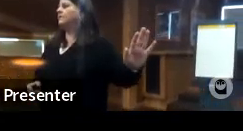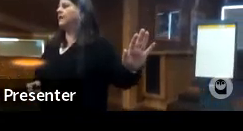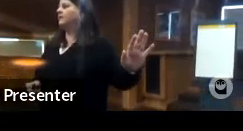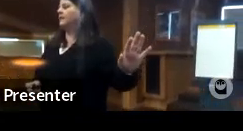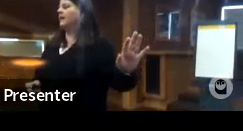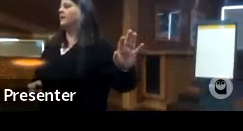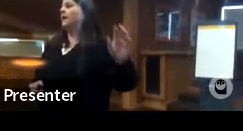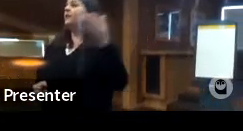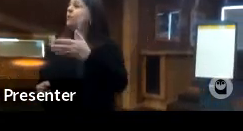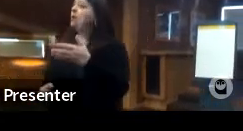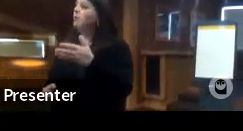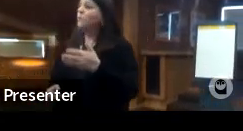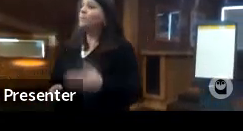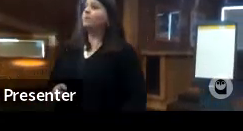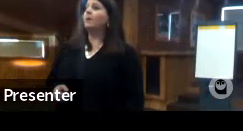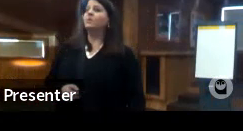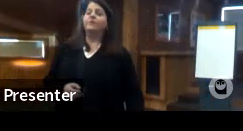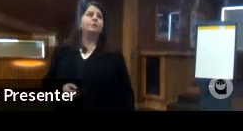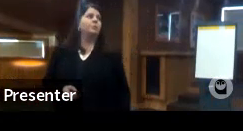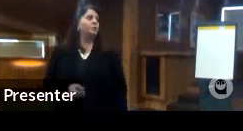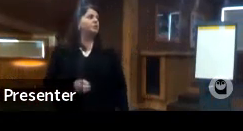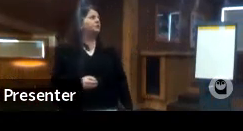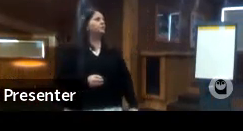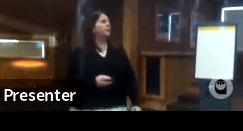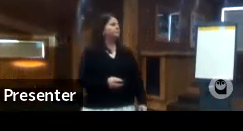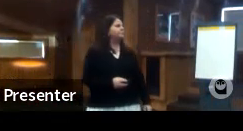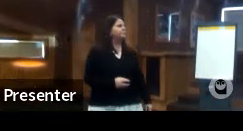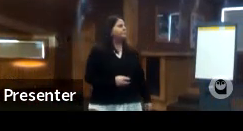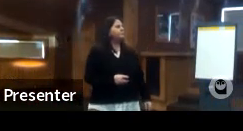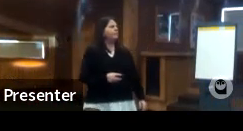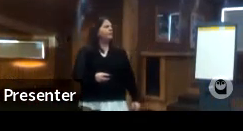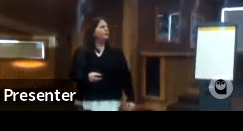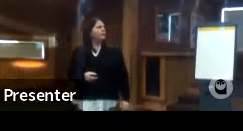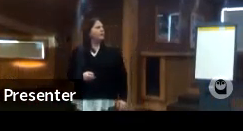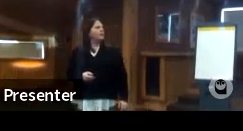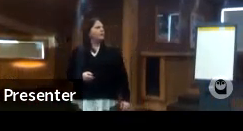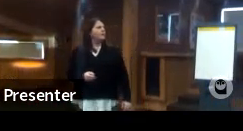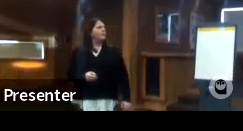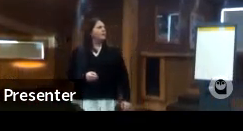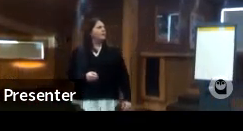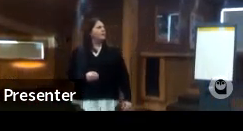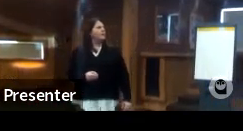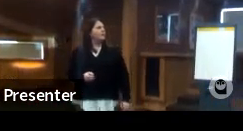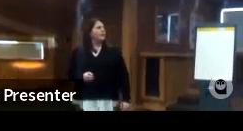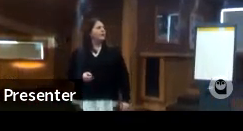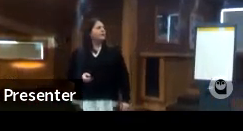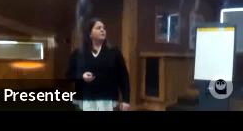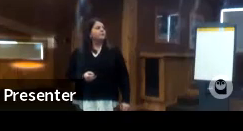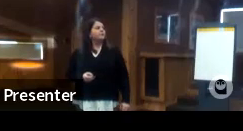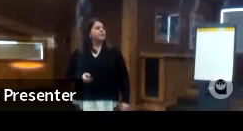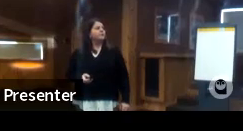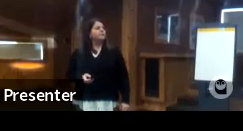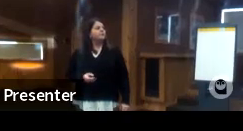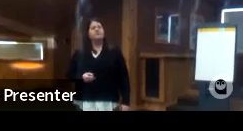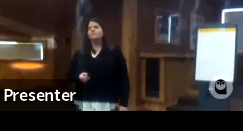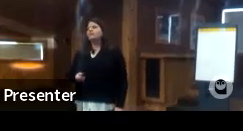someone who's testified to that. And you're going to be my most valuable person to do that. Okay, so